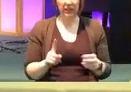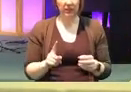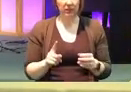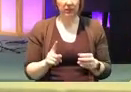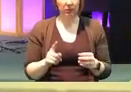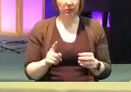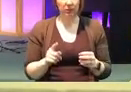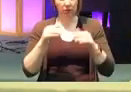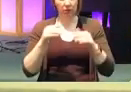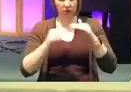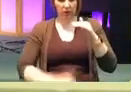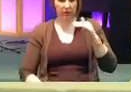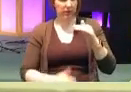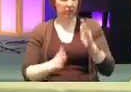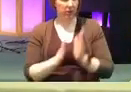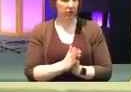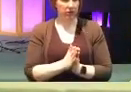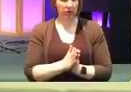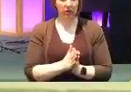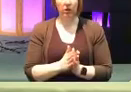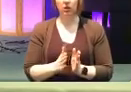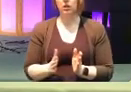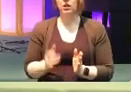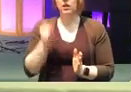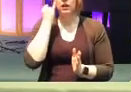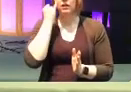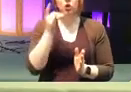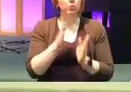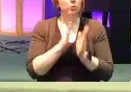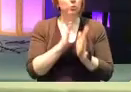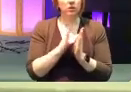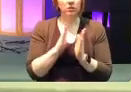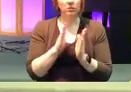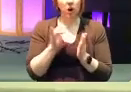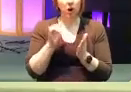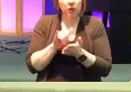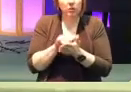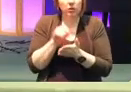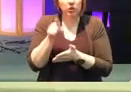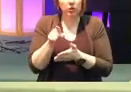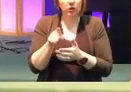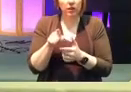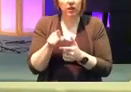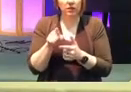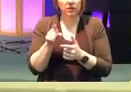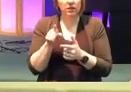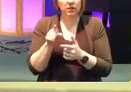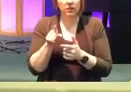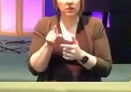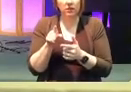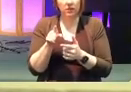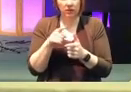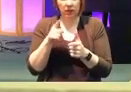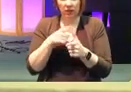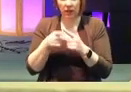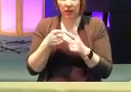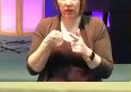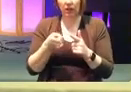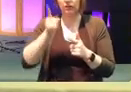less. This is a statement that caught my attention. He said, if your prayers aren't impossible to you, they're insulting to God.